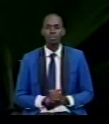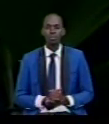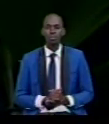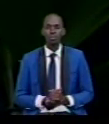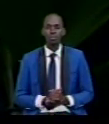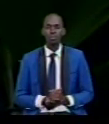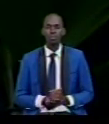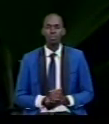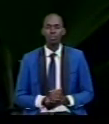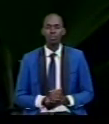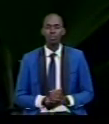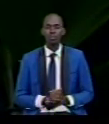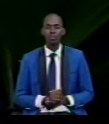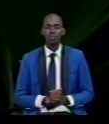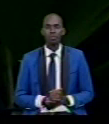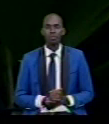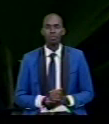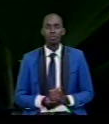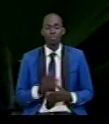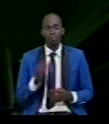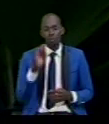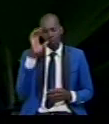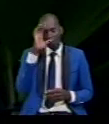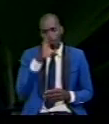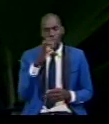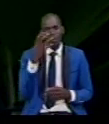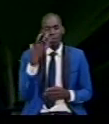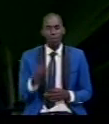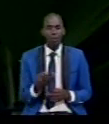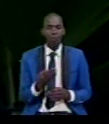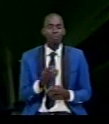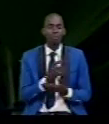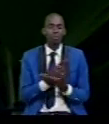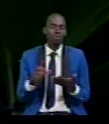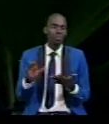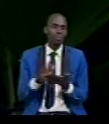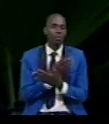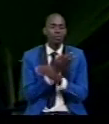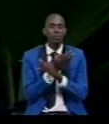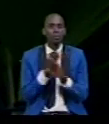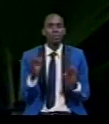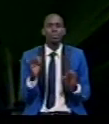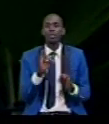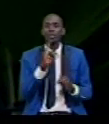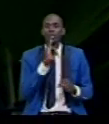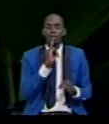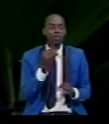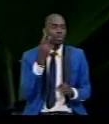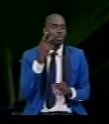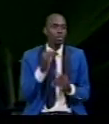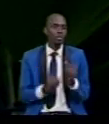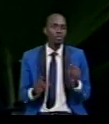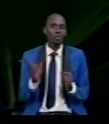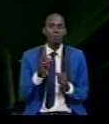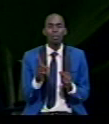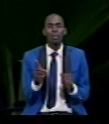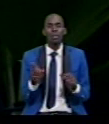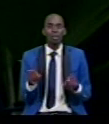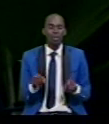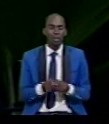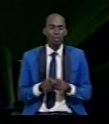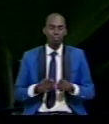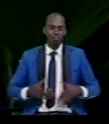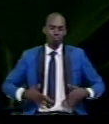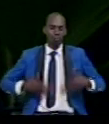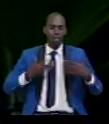The surge of supernatural freedom is evident and everywhere as lives are being blessed.